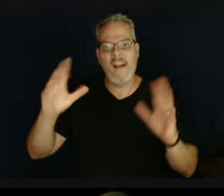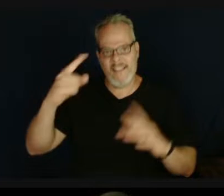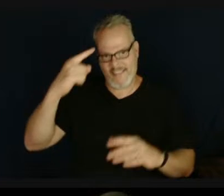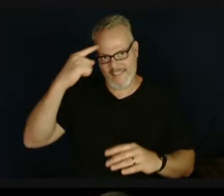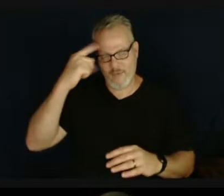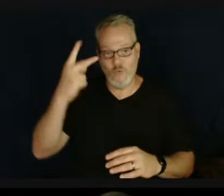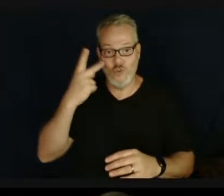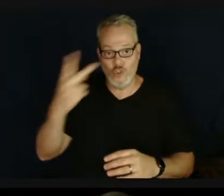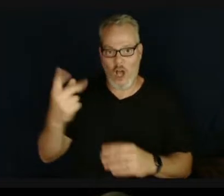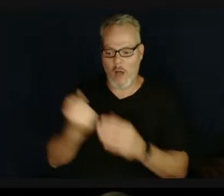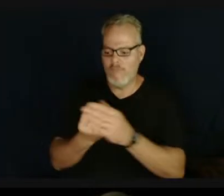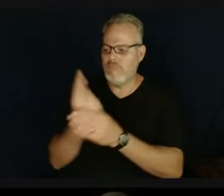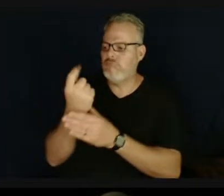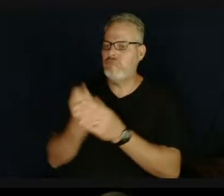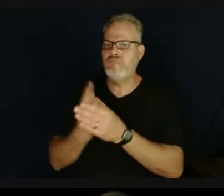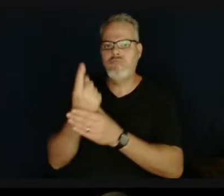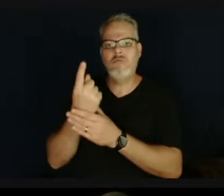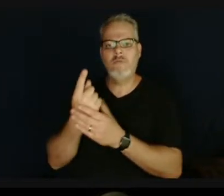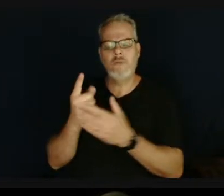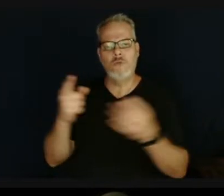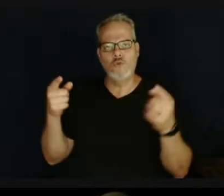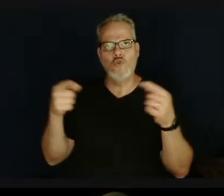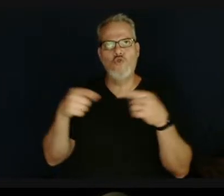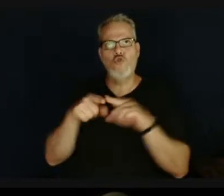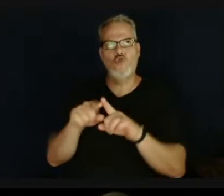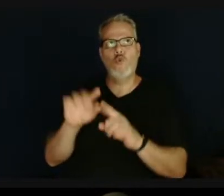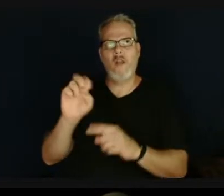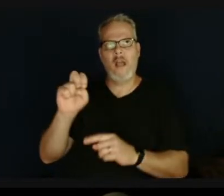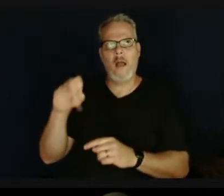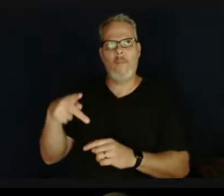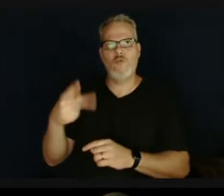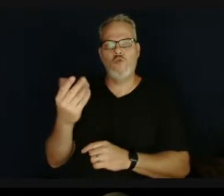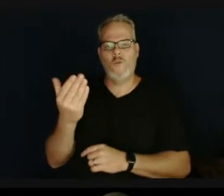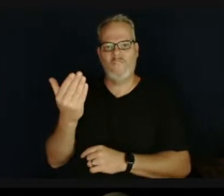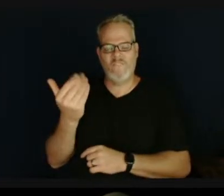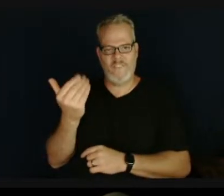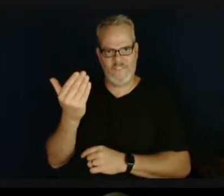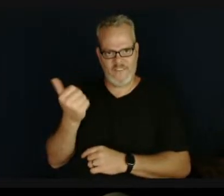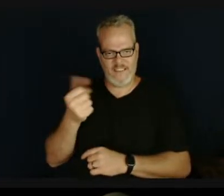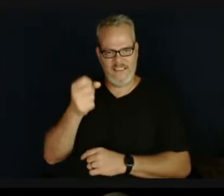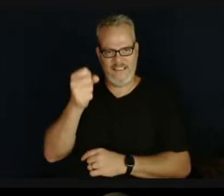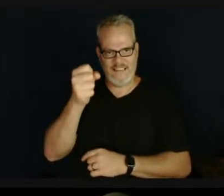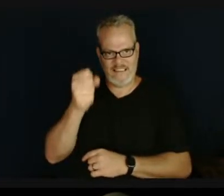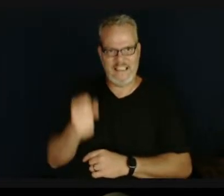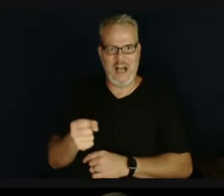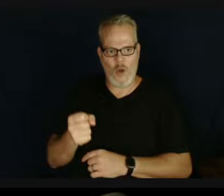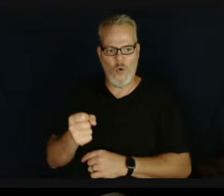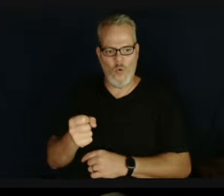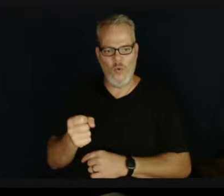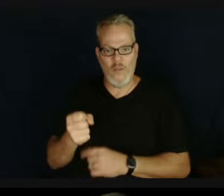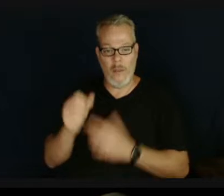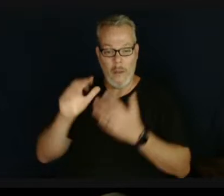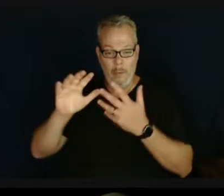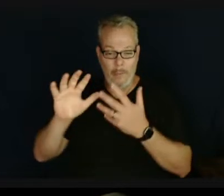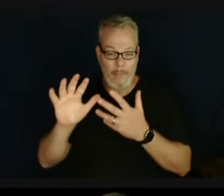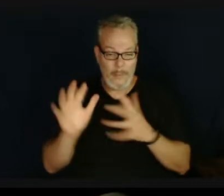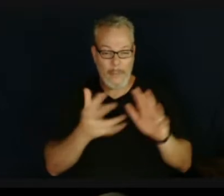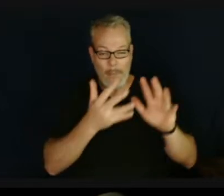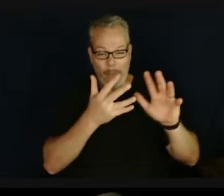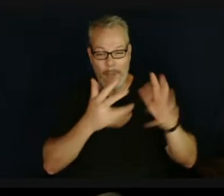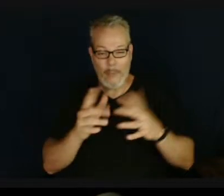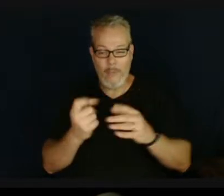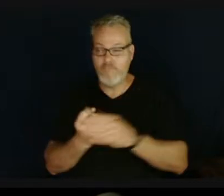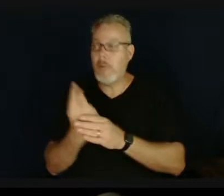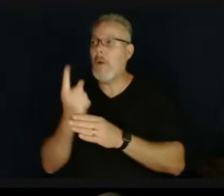tephra during episode 15 and the south winds actually hitting the highway with